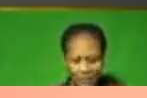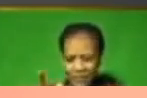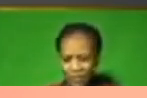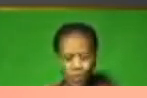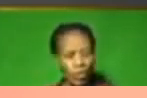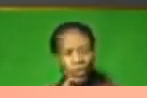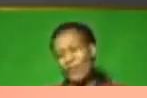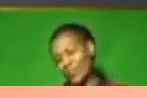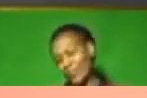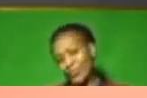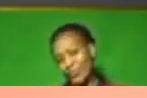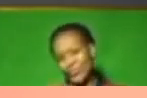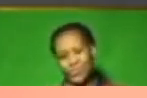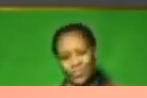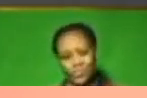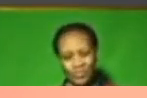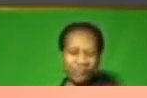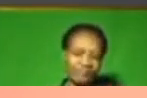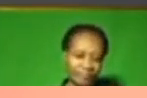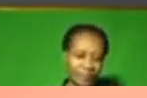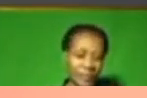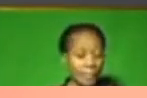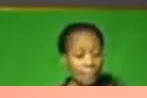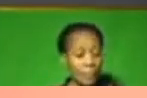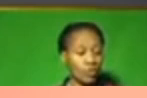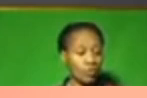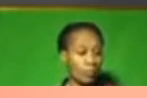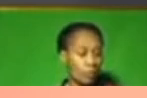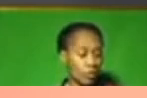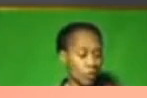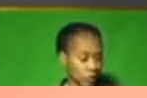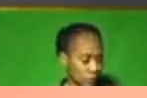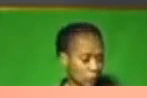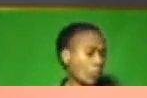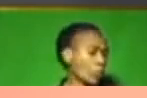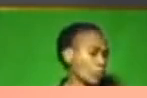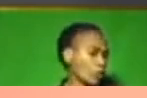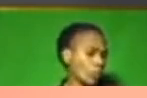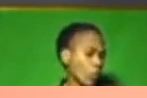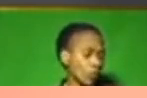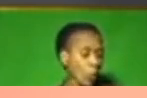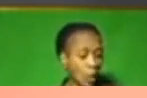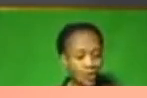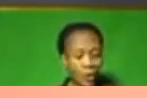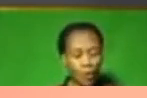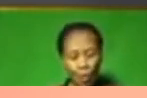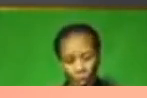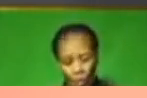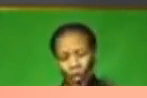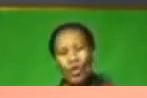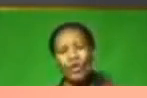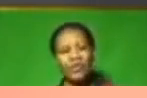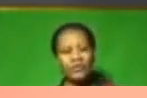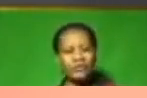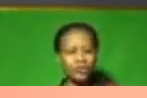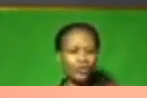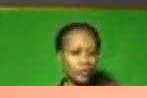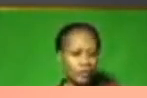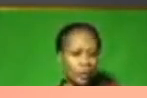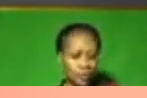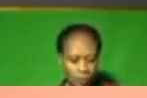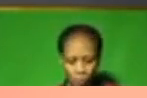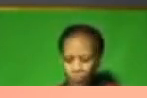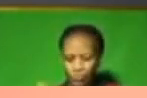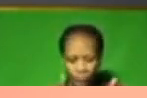areas. A vital part of the drive to provide all children with a conducive